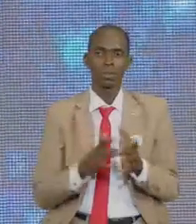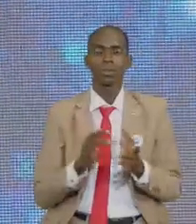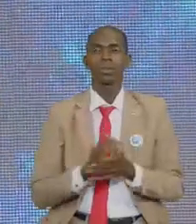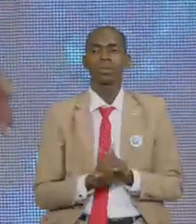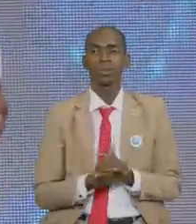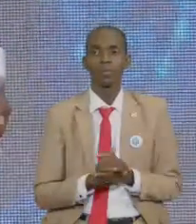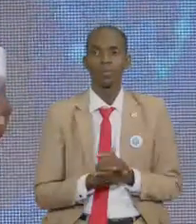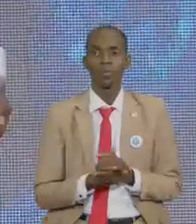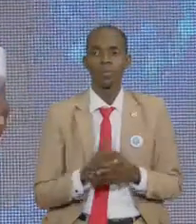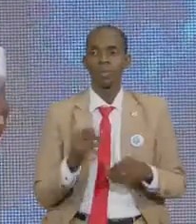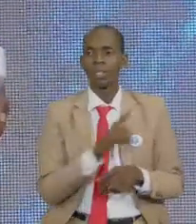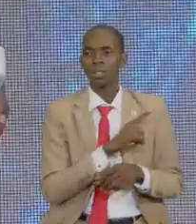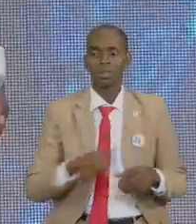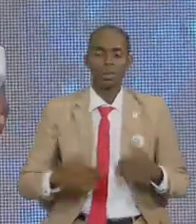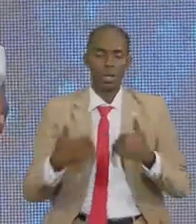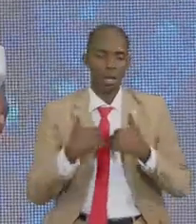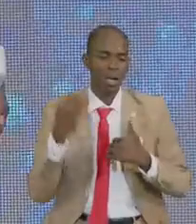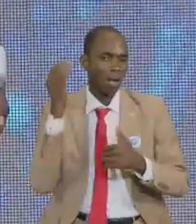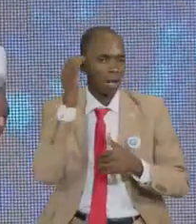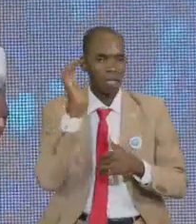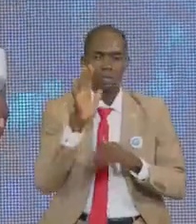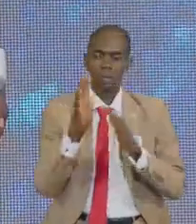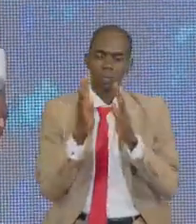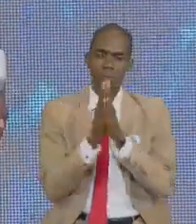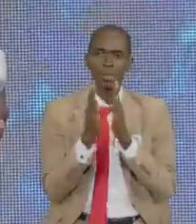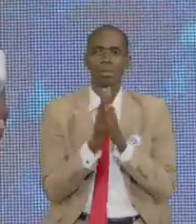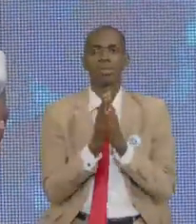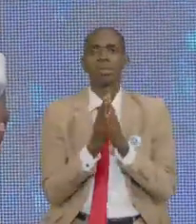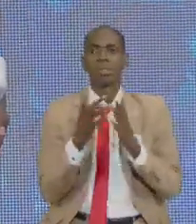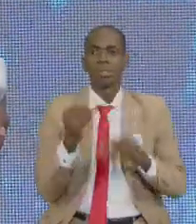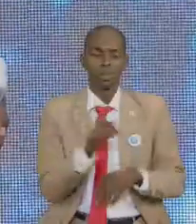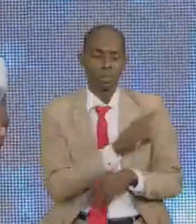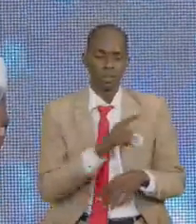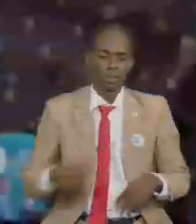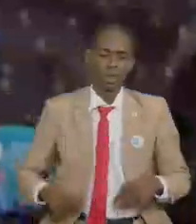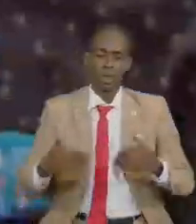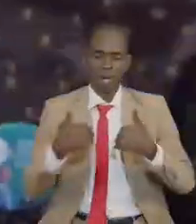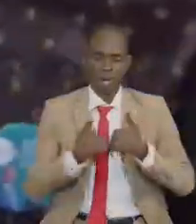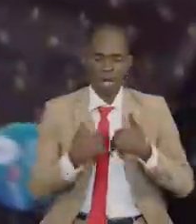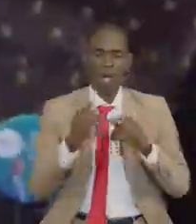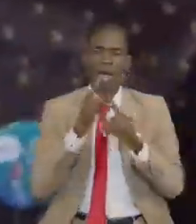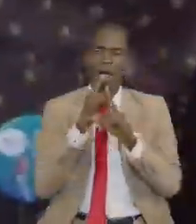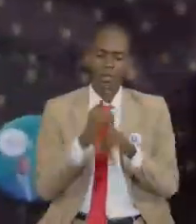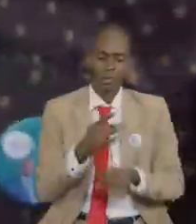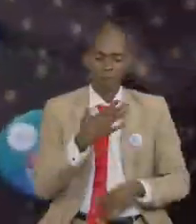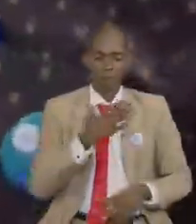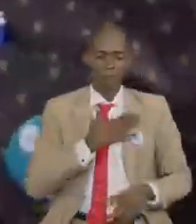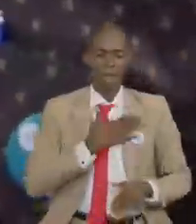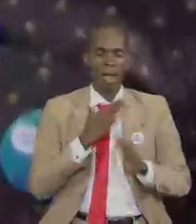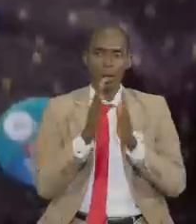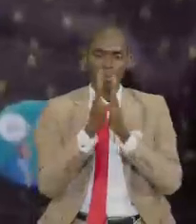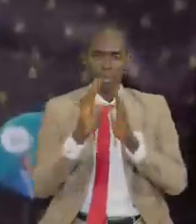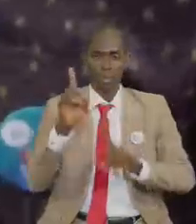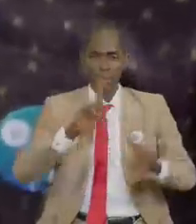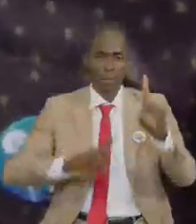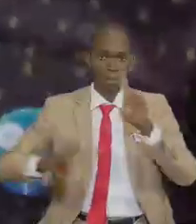The Lord has answered your prayer. The Lord has answered my prayer. Say that for